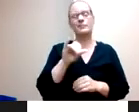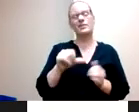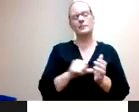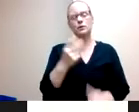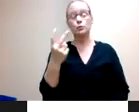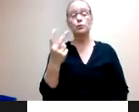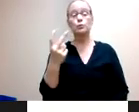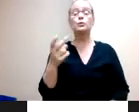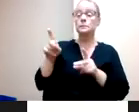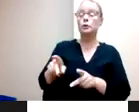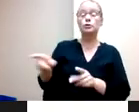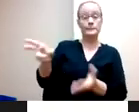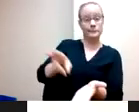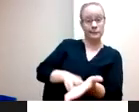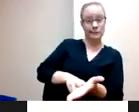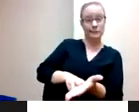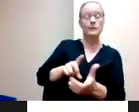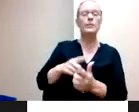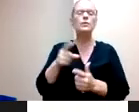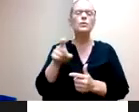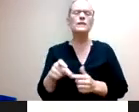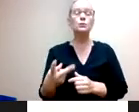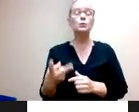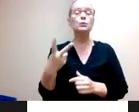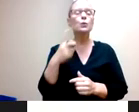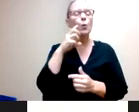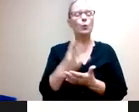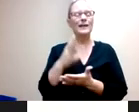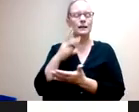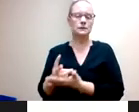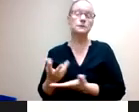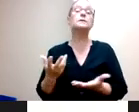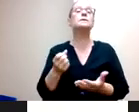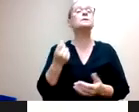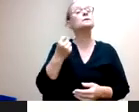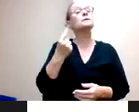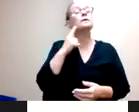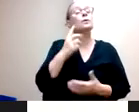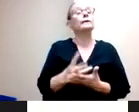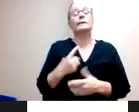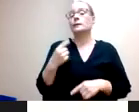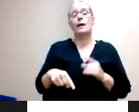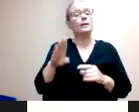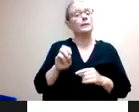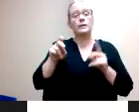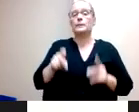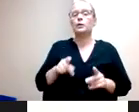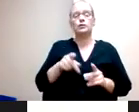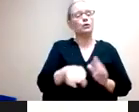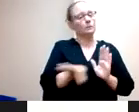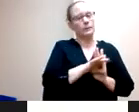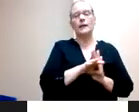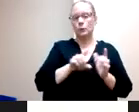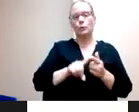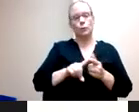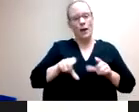person signs it, and then you need 2 witnesses. Now, the witness cannot be the person you chose as the